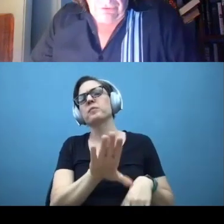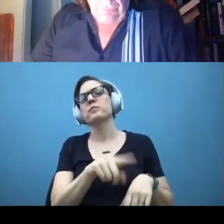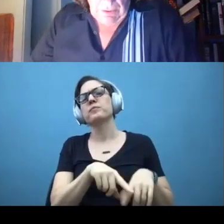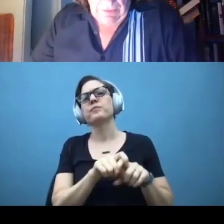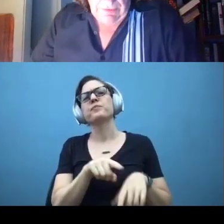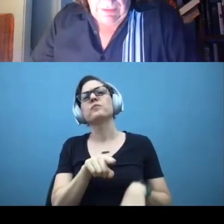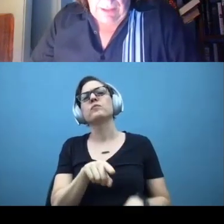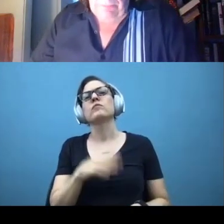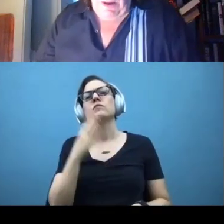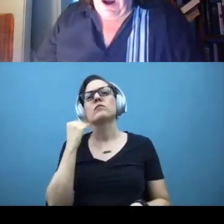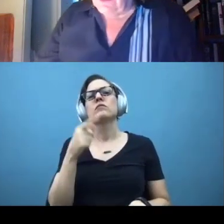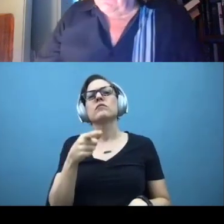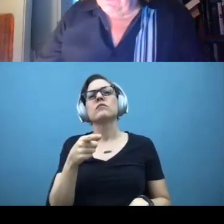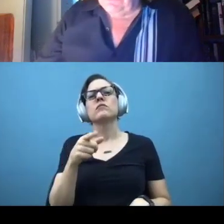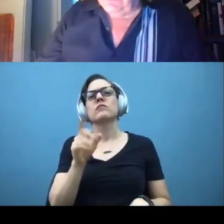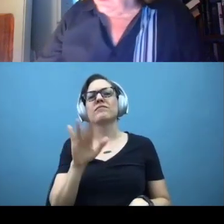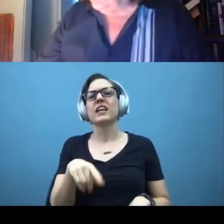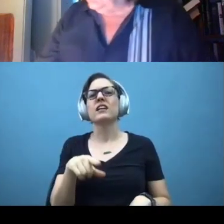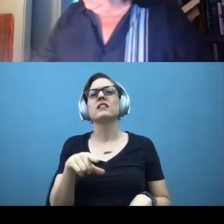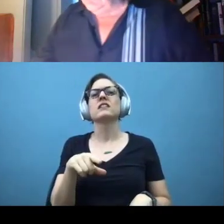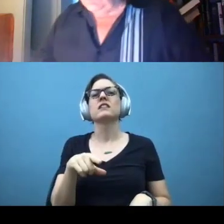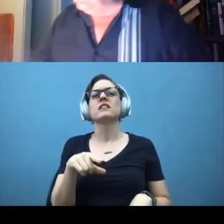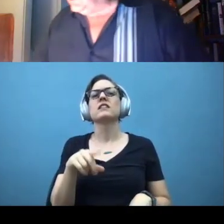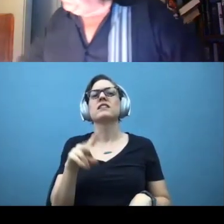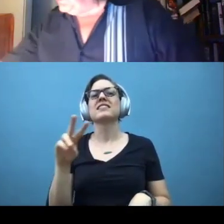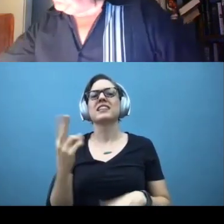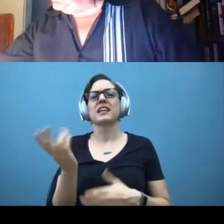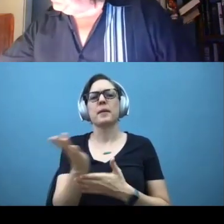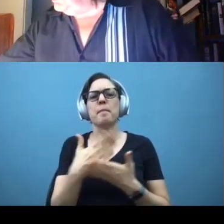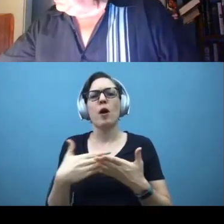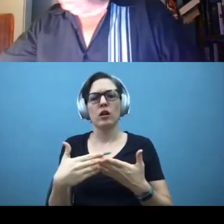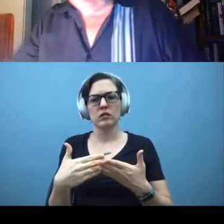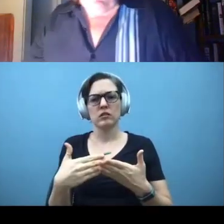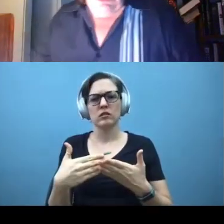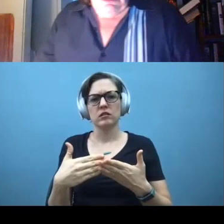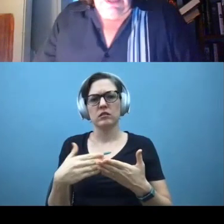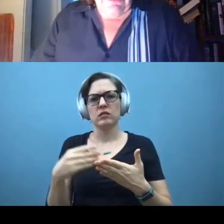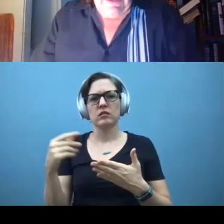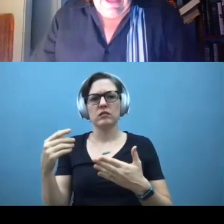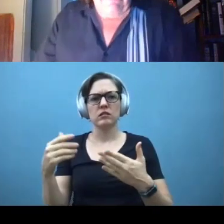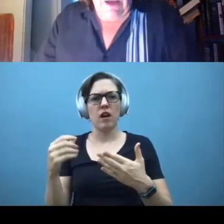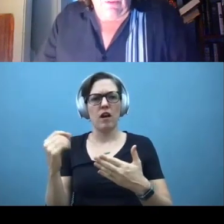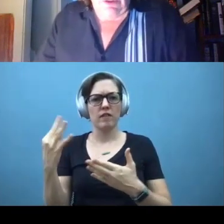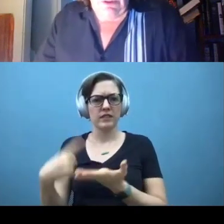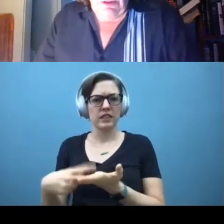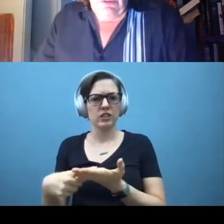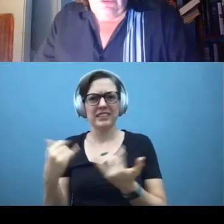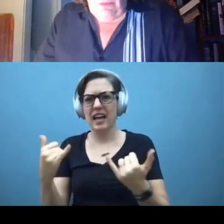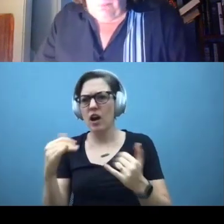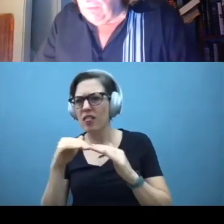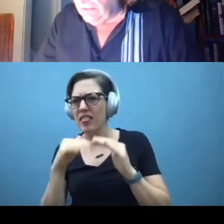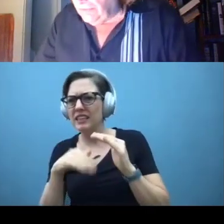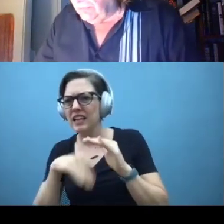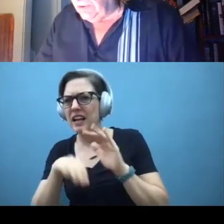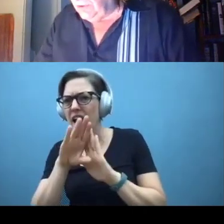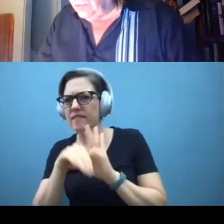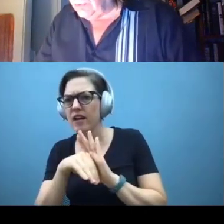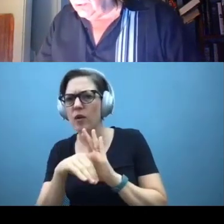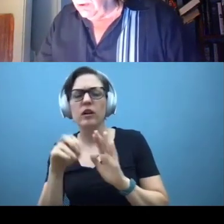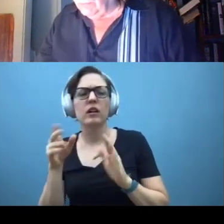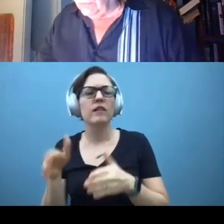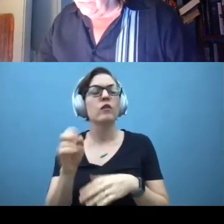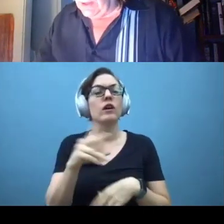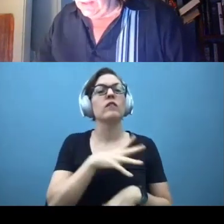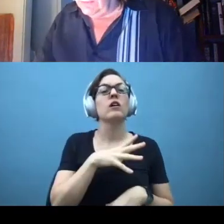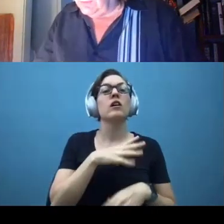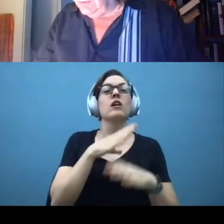Because this is really the second part of this discussion, and we've got about a little less than a half hour. So the prevention of the use